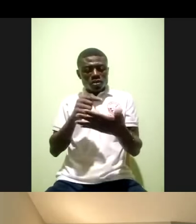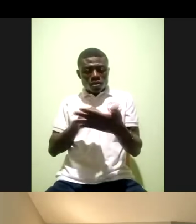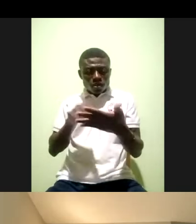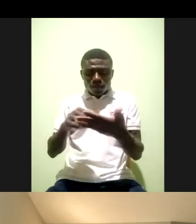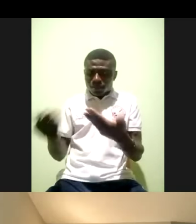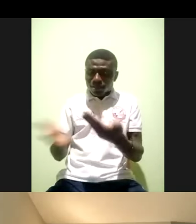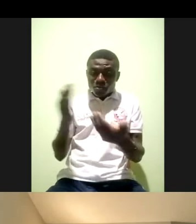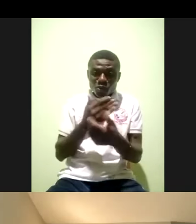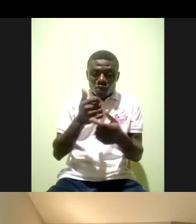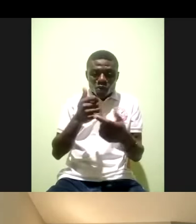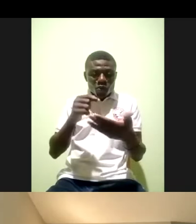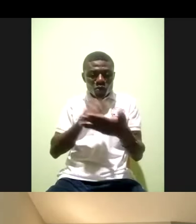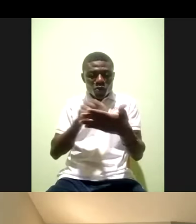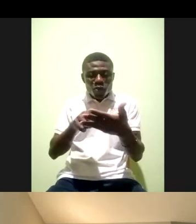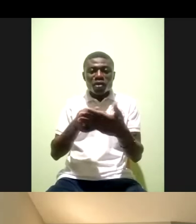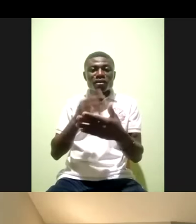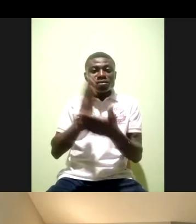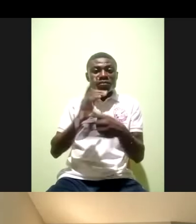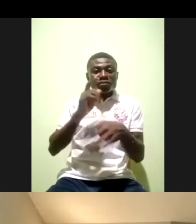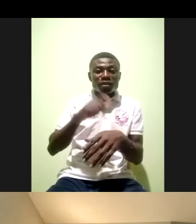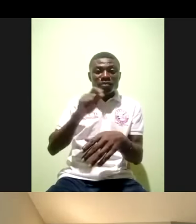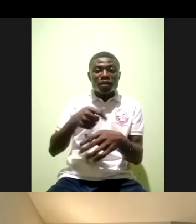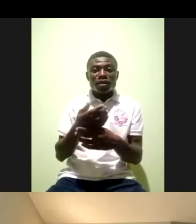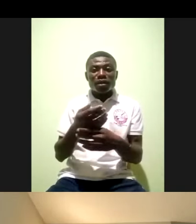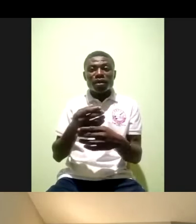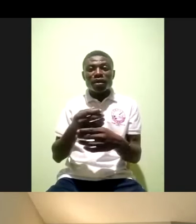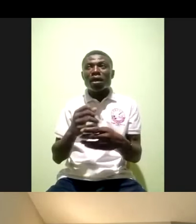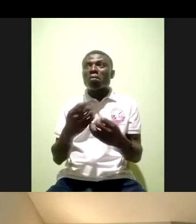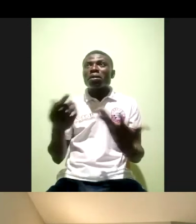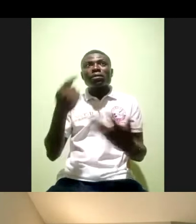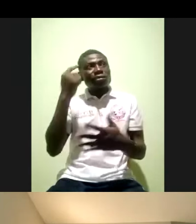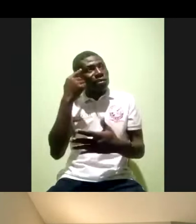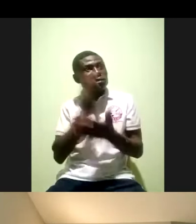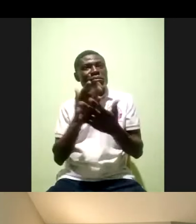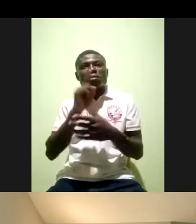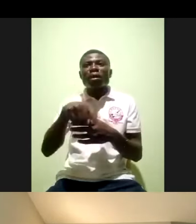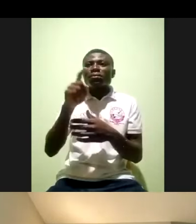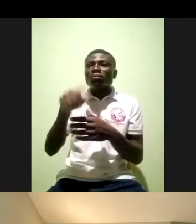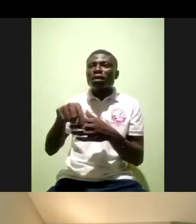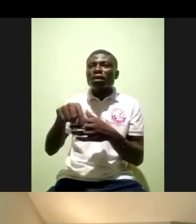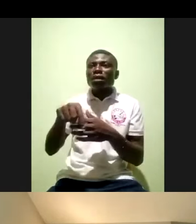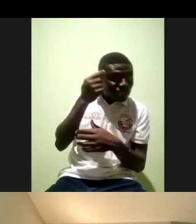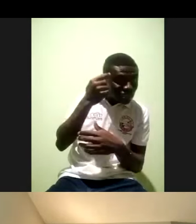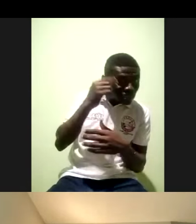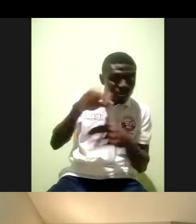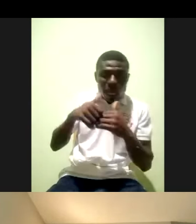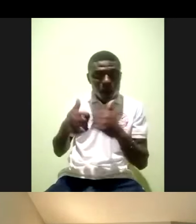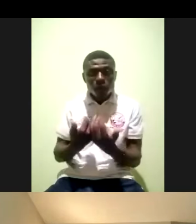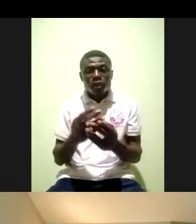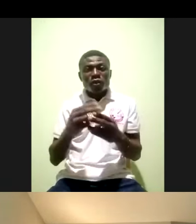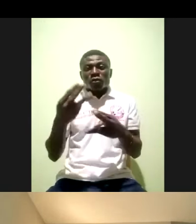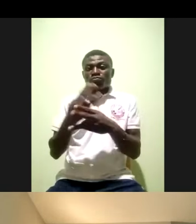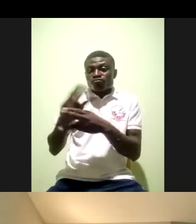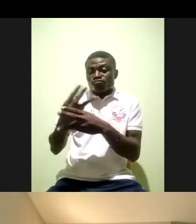subtracting. So sometimes they have trouble estimating how much something will cost or how long a trip will take. Estimation is not